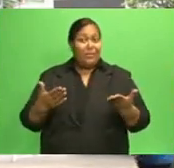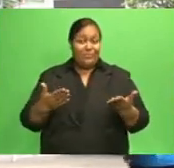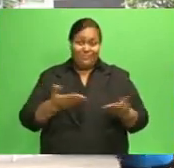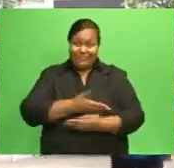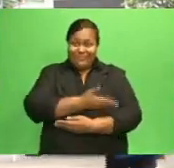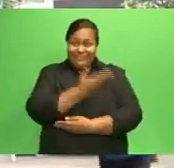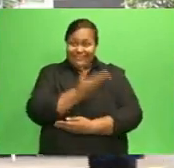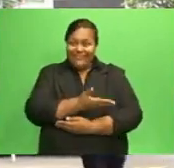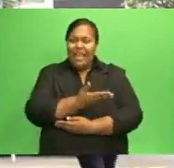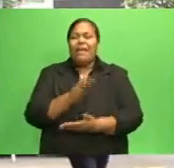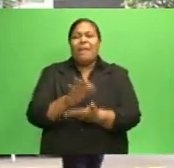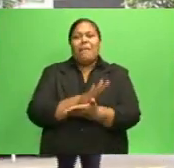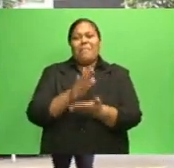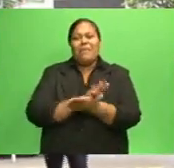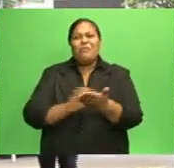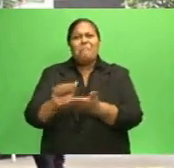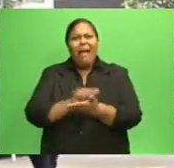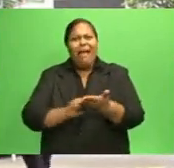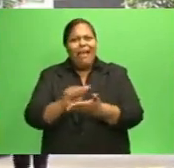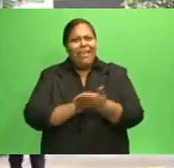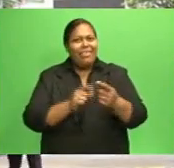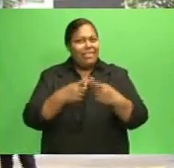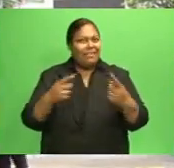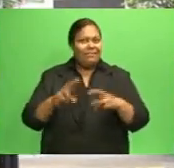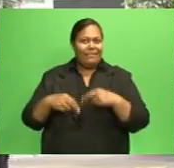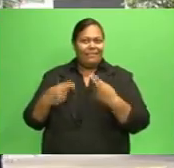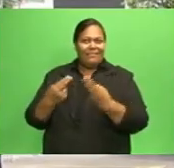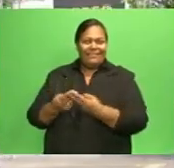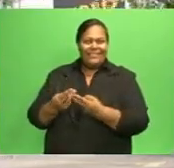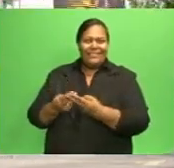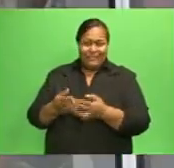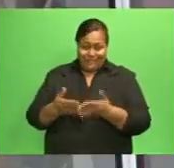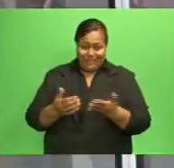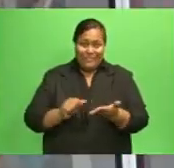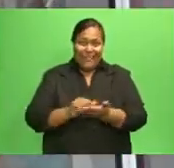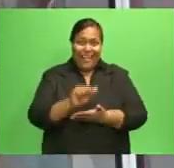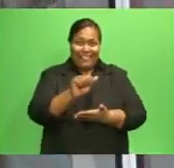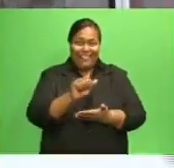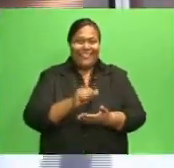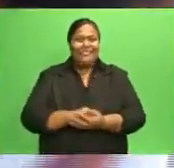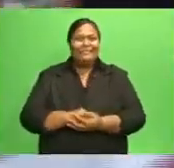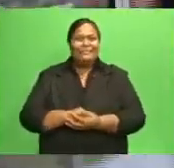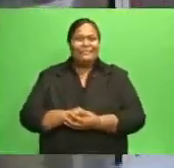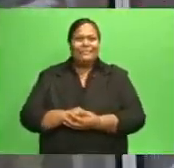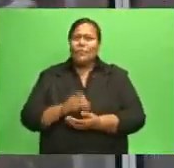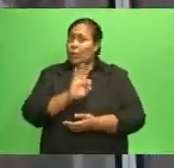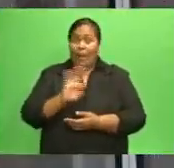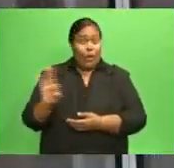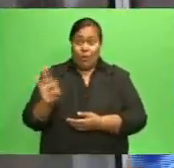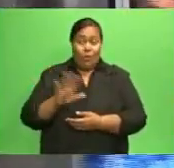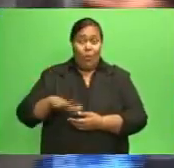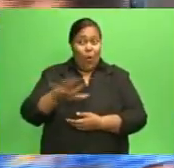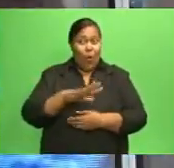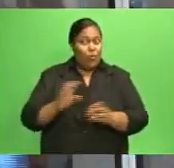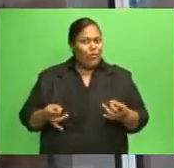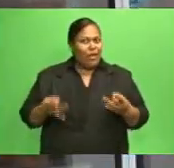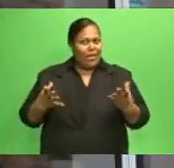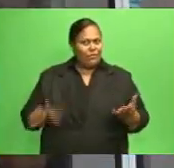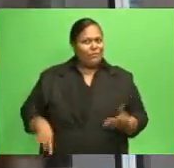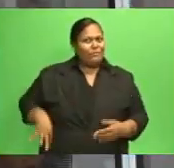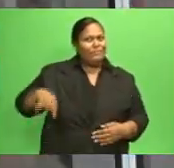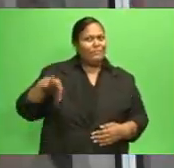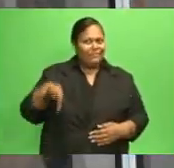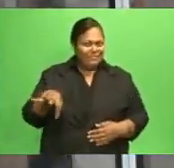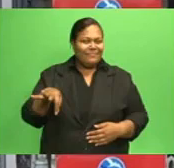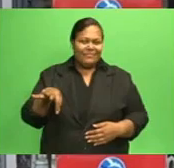to at least buy a few things for my family during this sale. Not all were ready to loosen their purse strings just because there